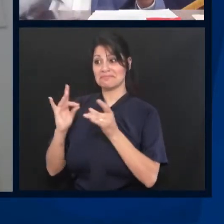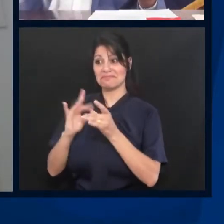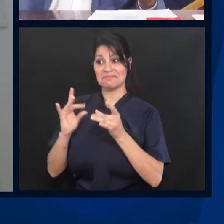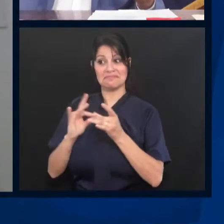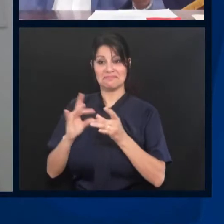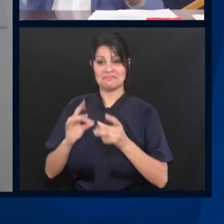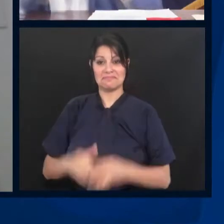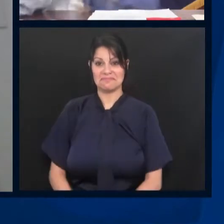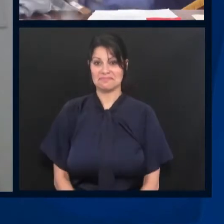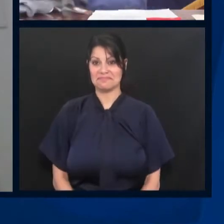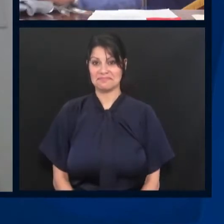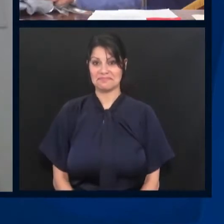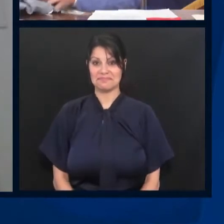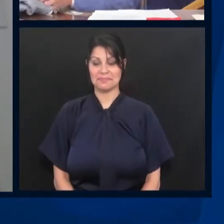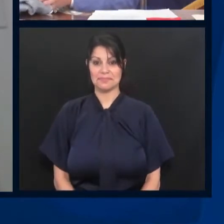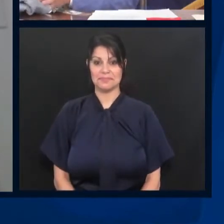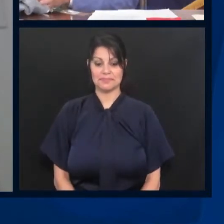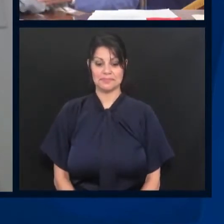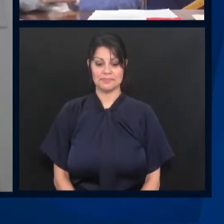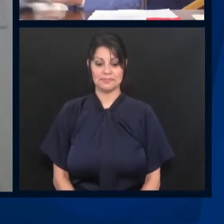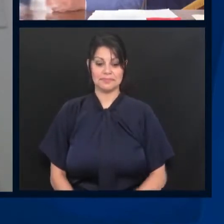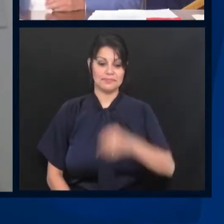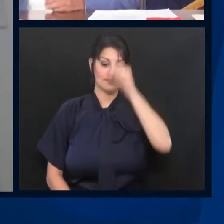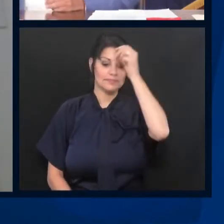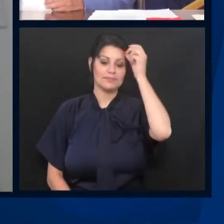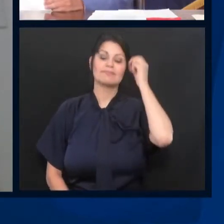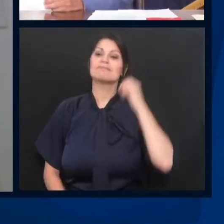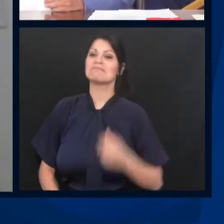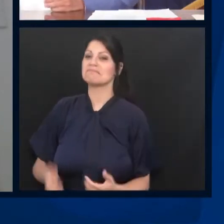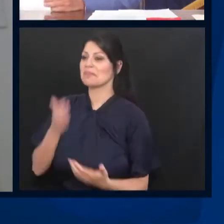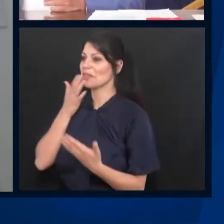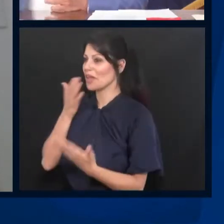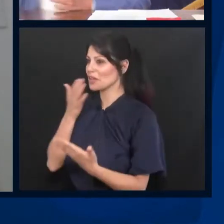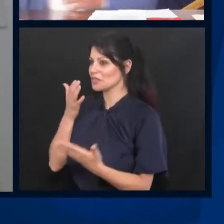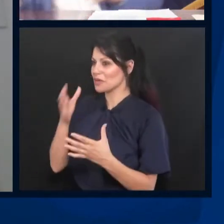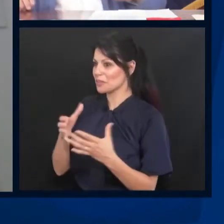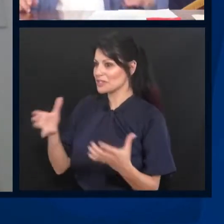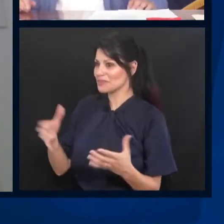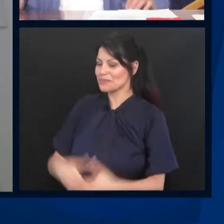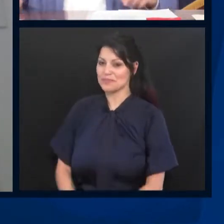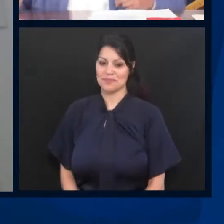Back as well. Thank you very much. Thank you very much.